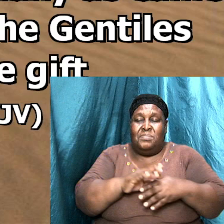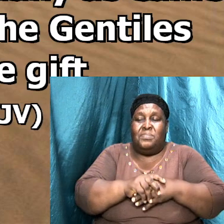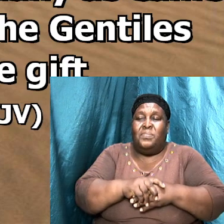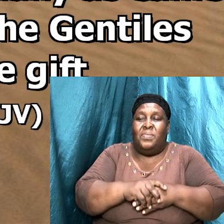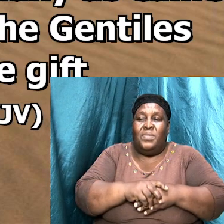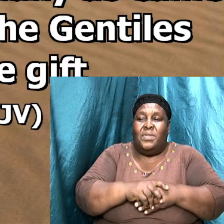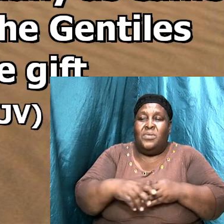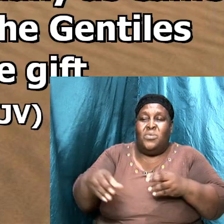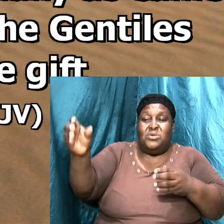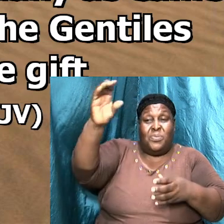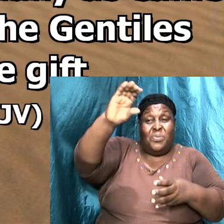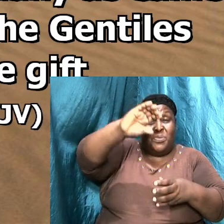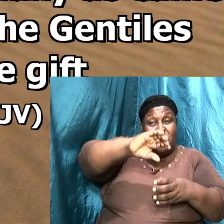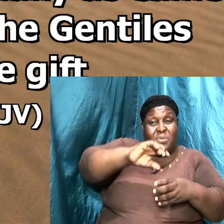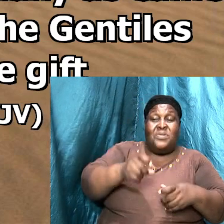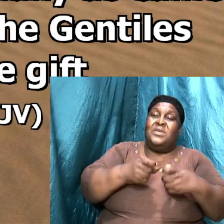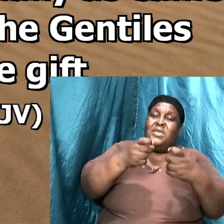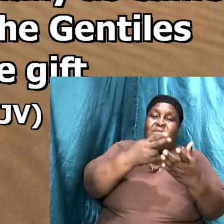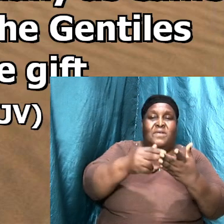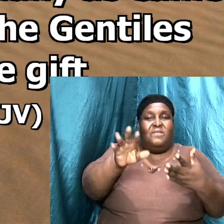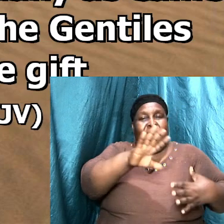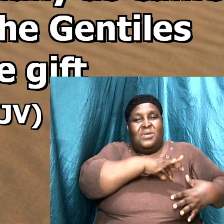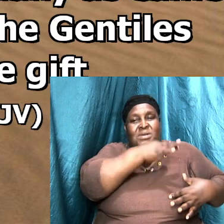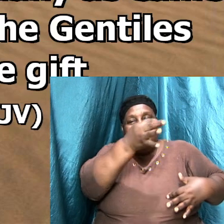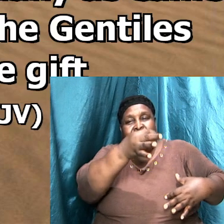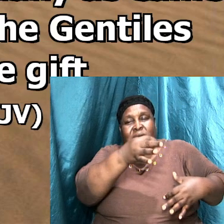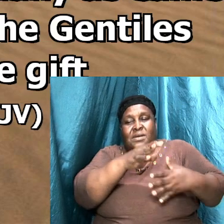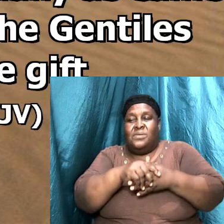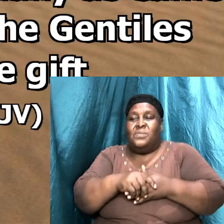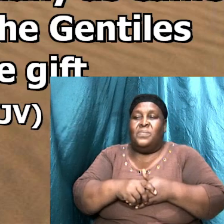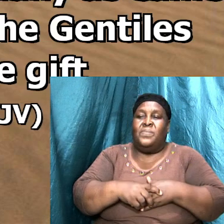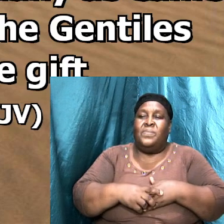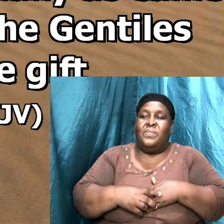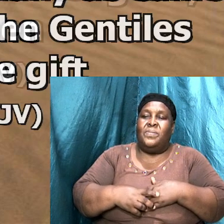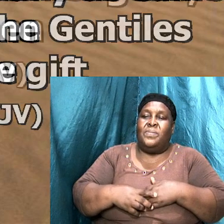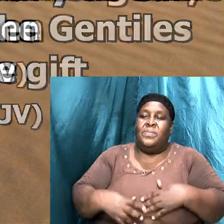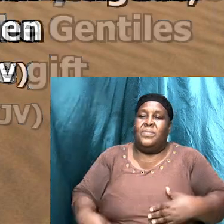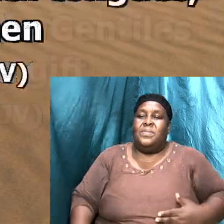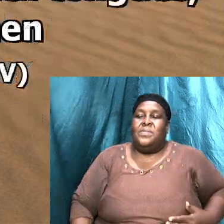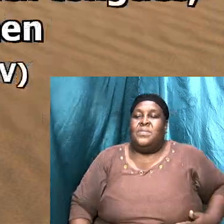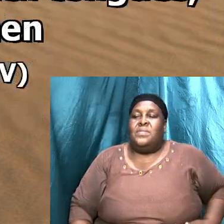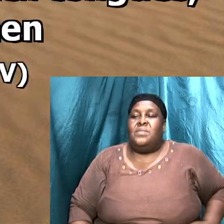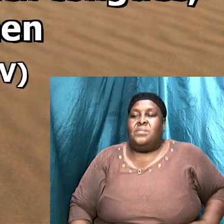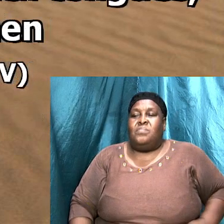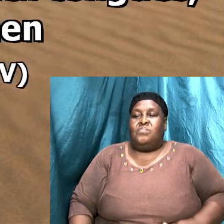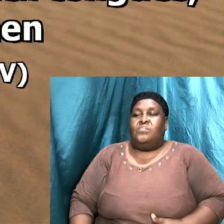was poured out the gift of the Holy Spirit Amen